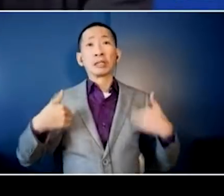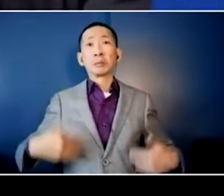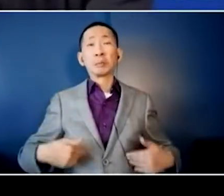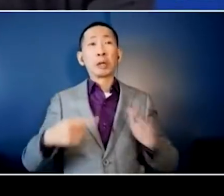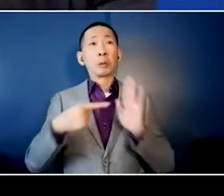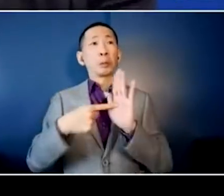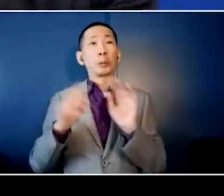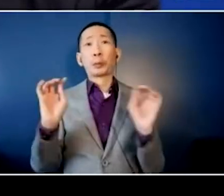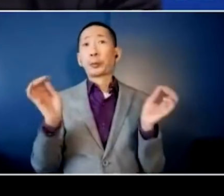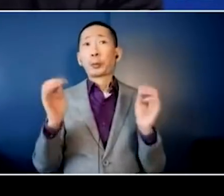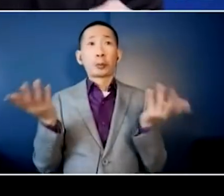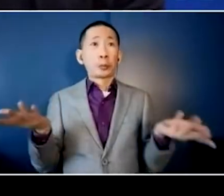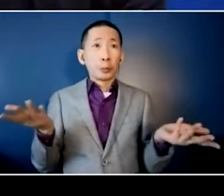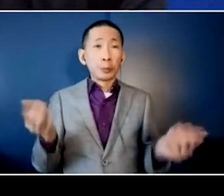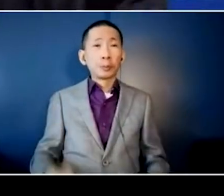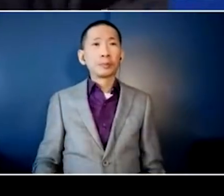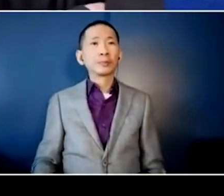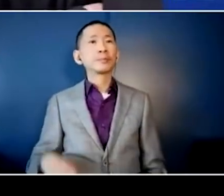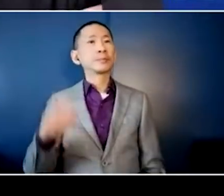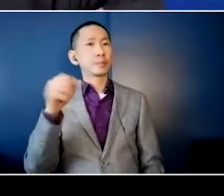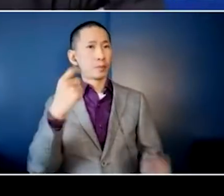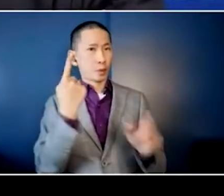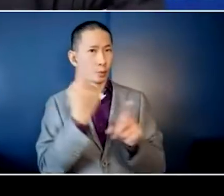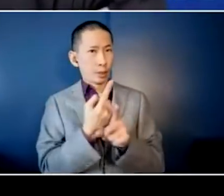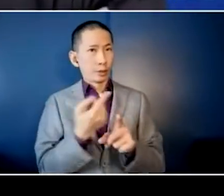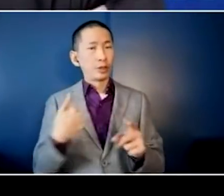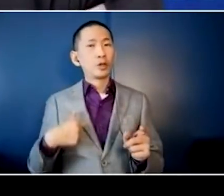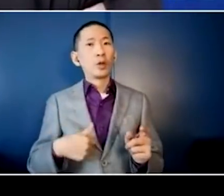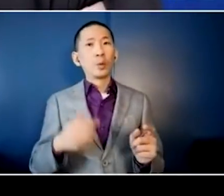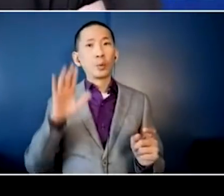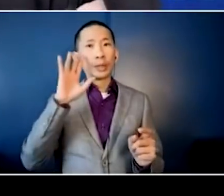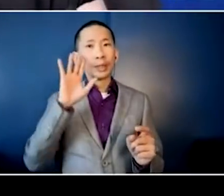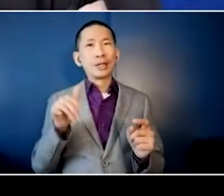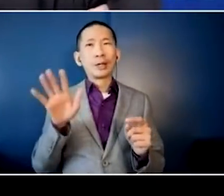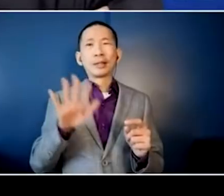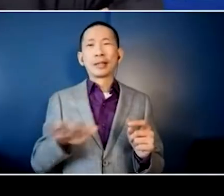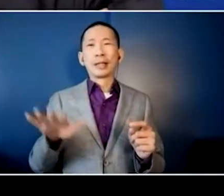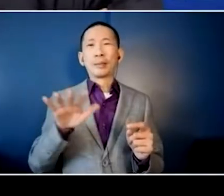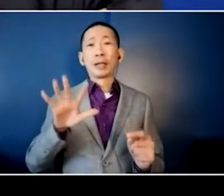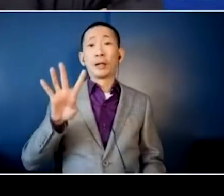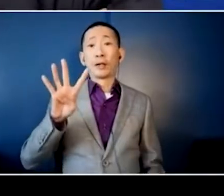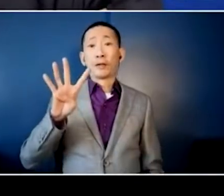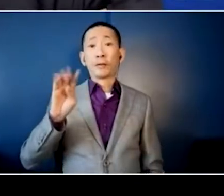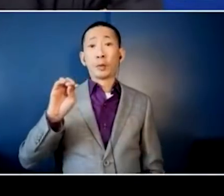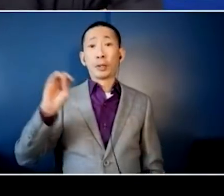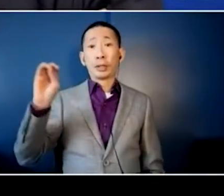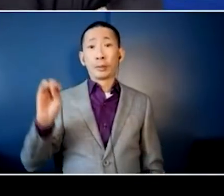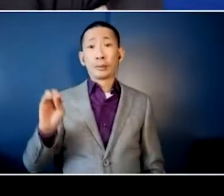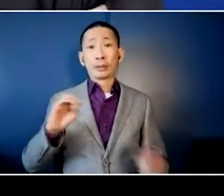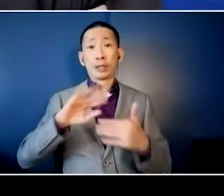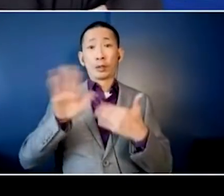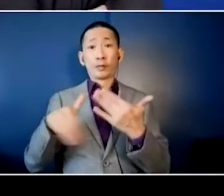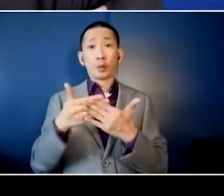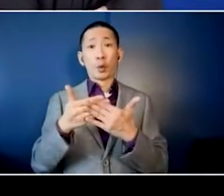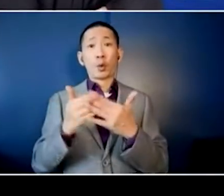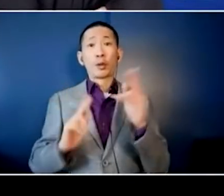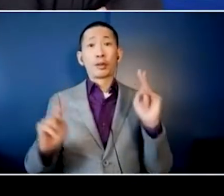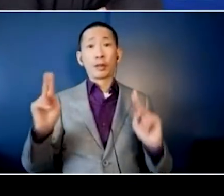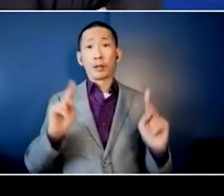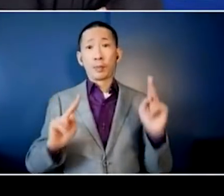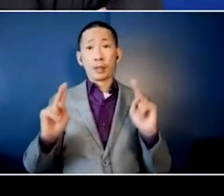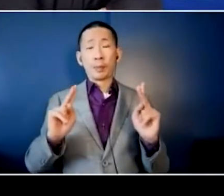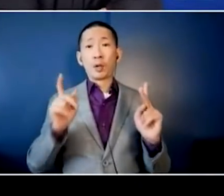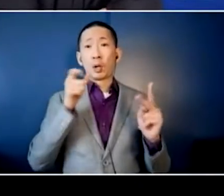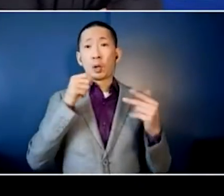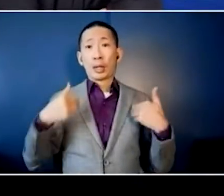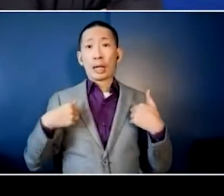Yeah. So we know that it's somewhere around 40% of all the people who are infected